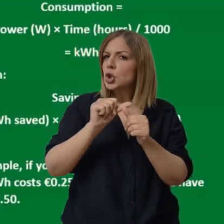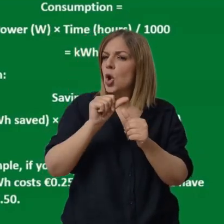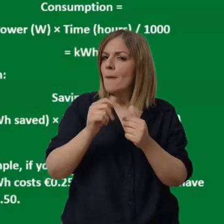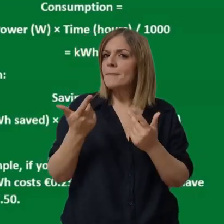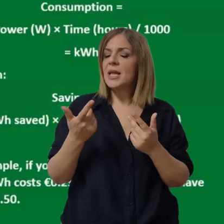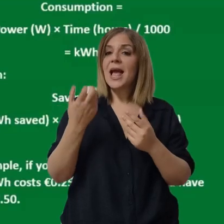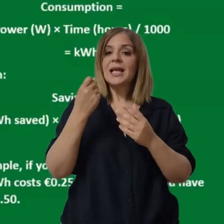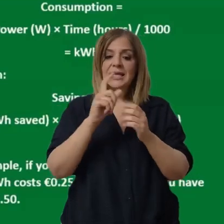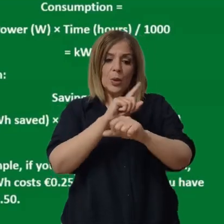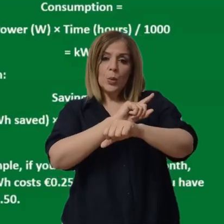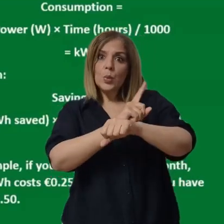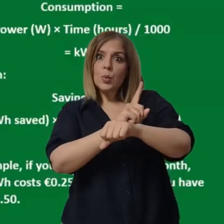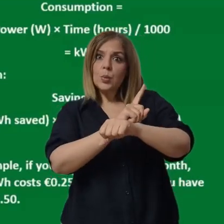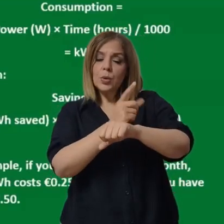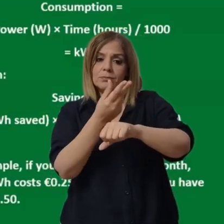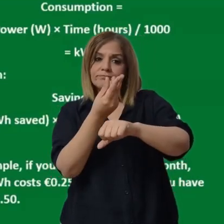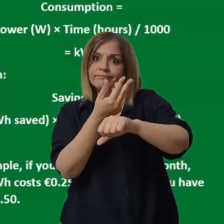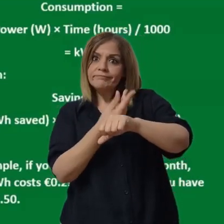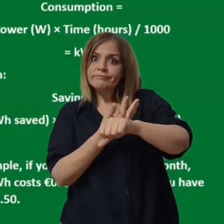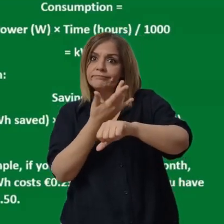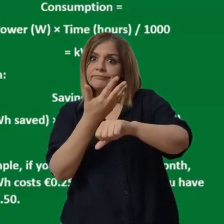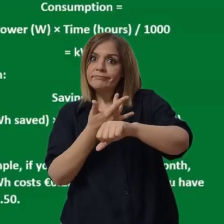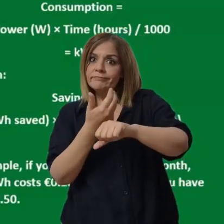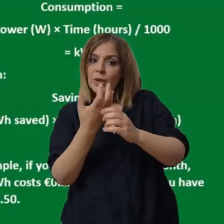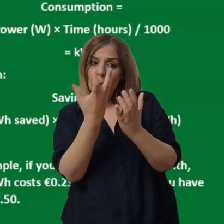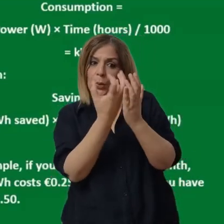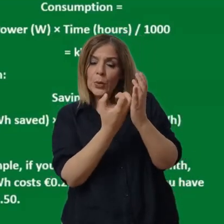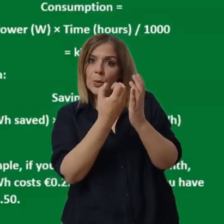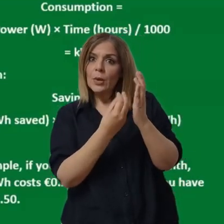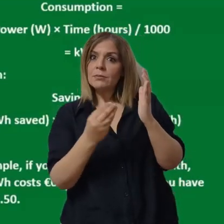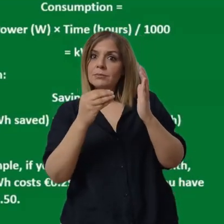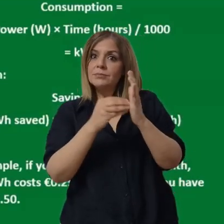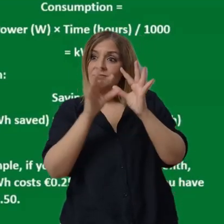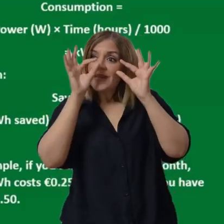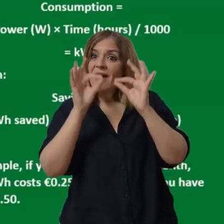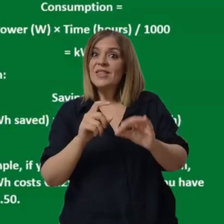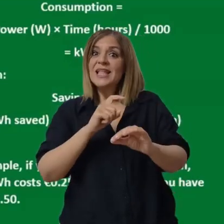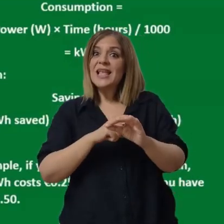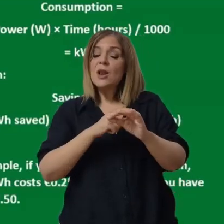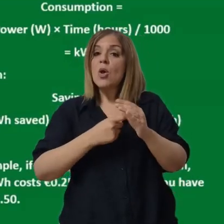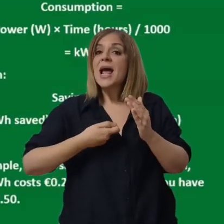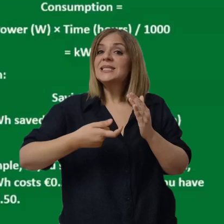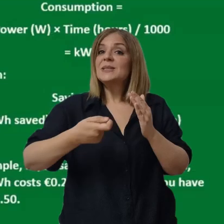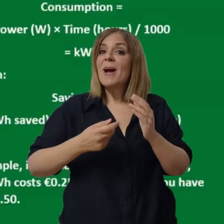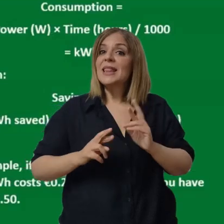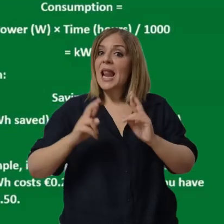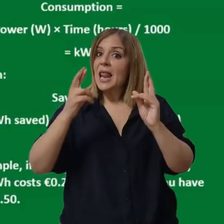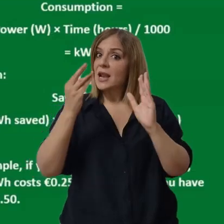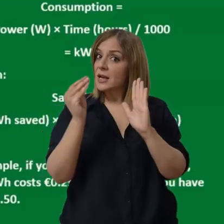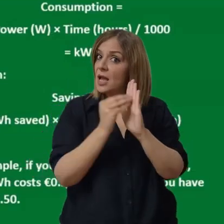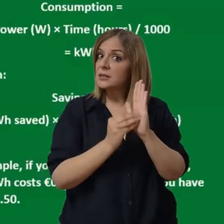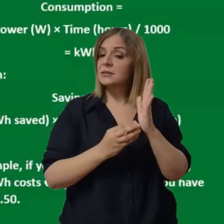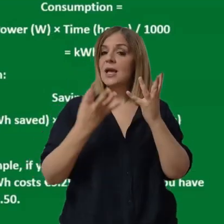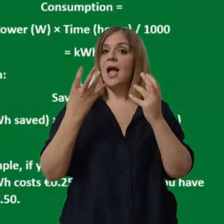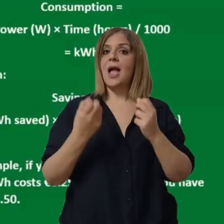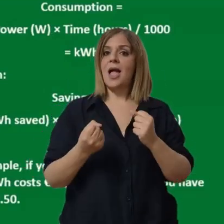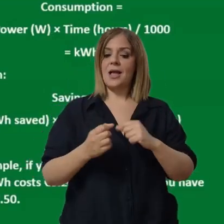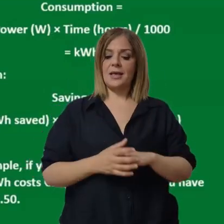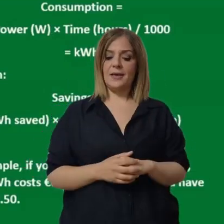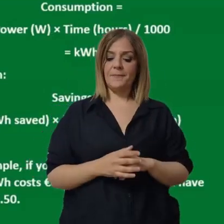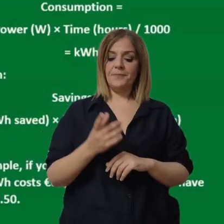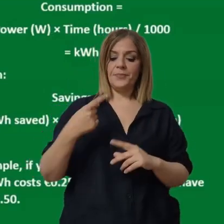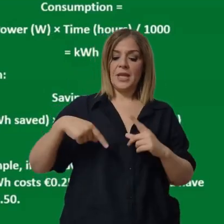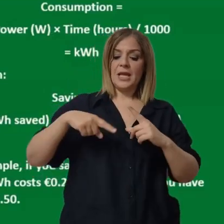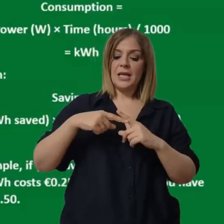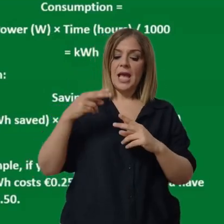smart meters that show real-time consumption. And then we have also